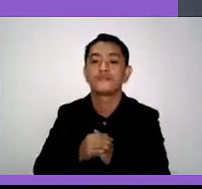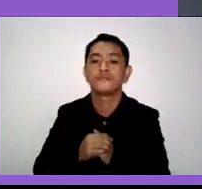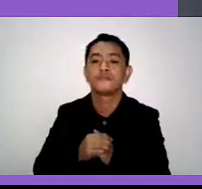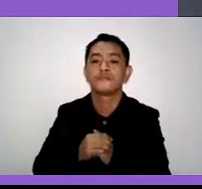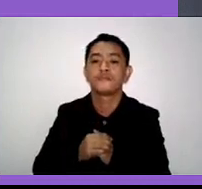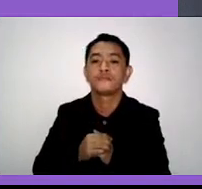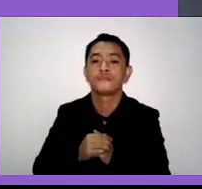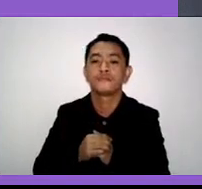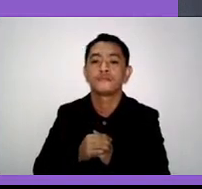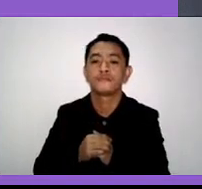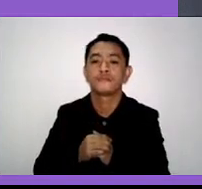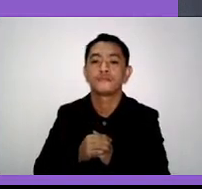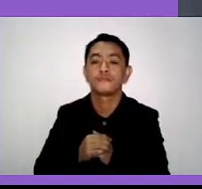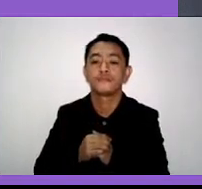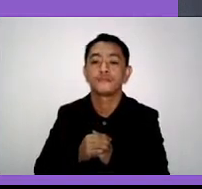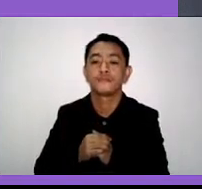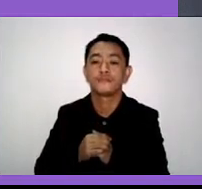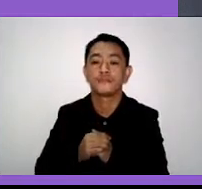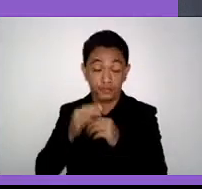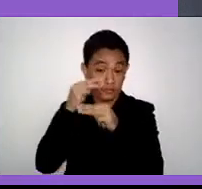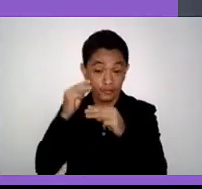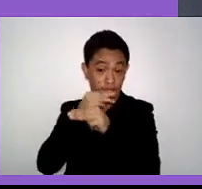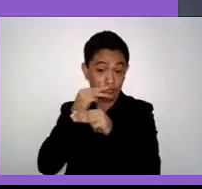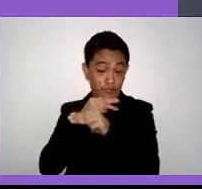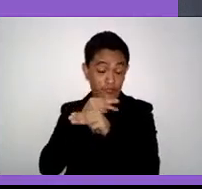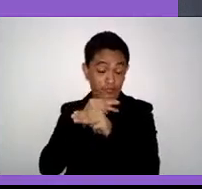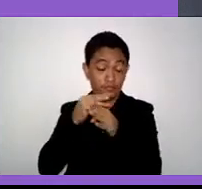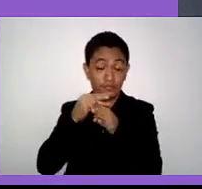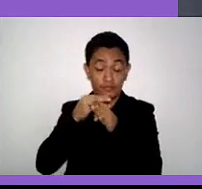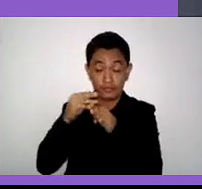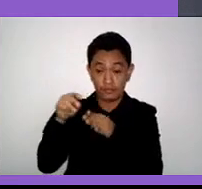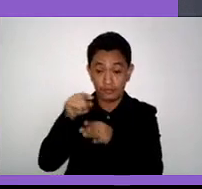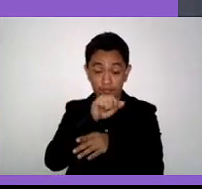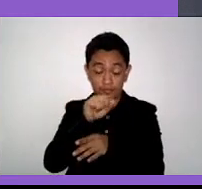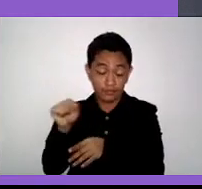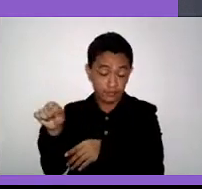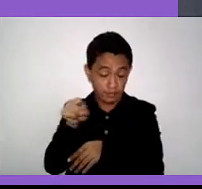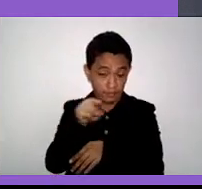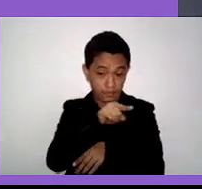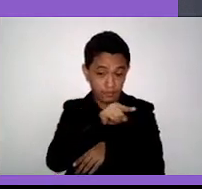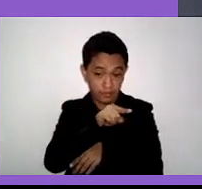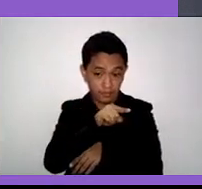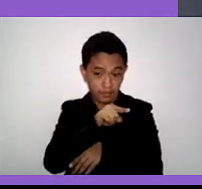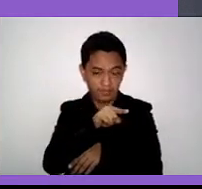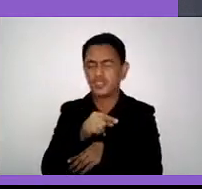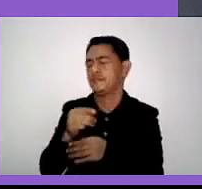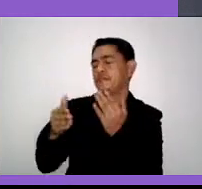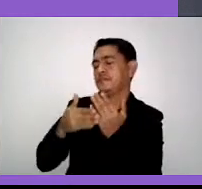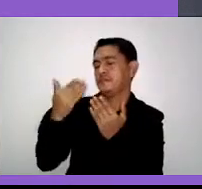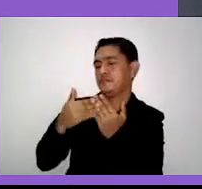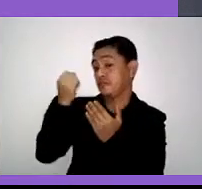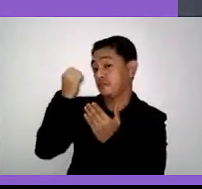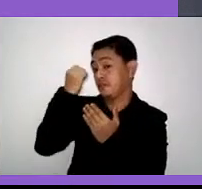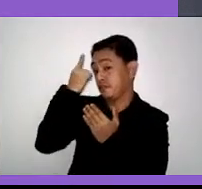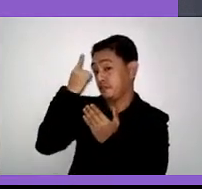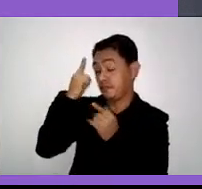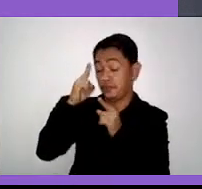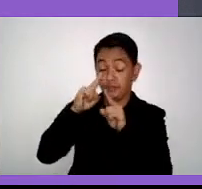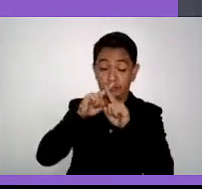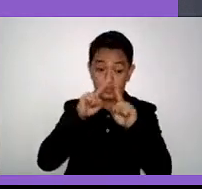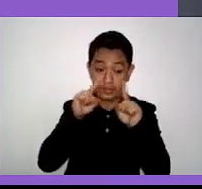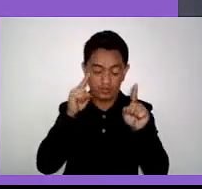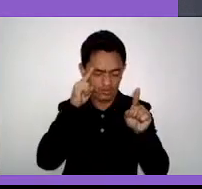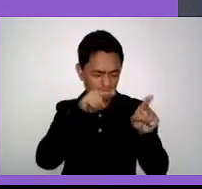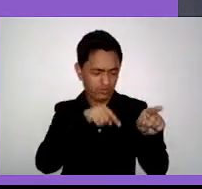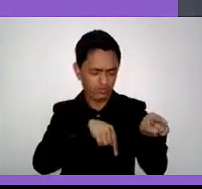For the math majors among you, this text must be a piece of cake to understand. But for those not so math